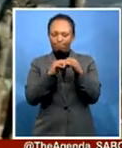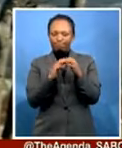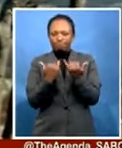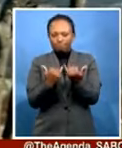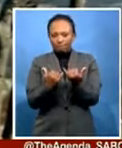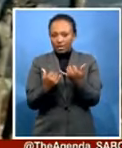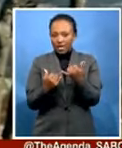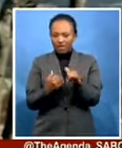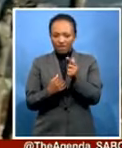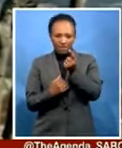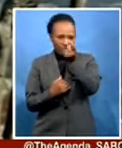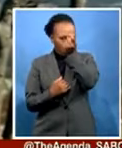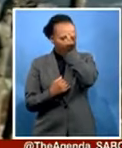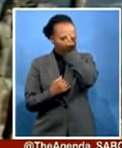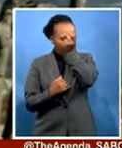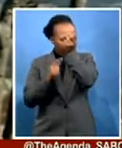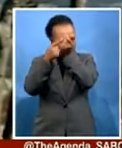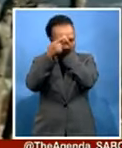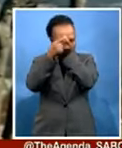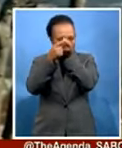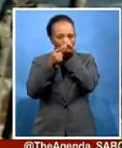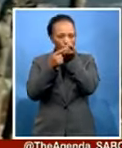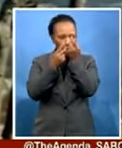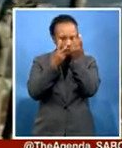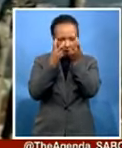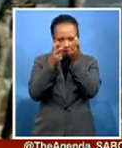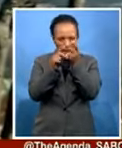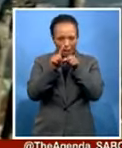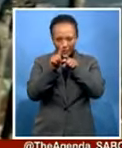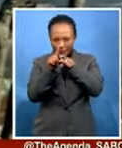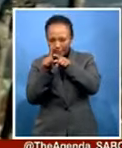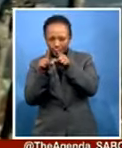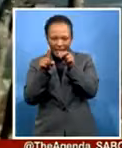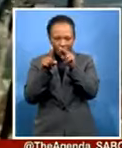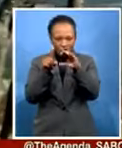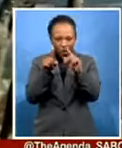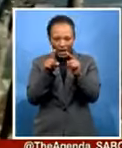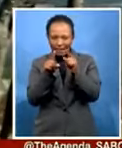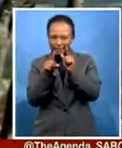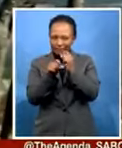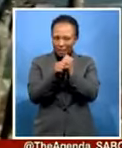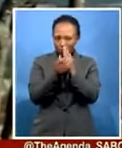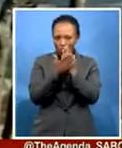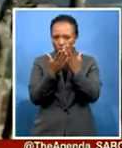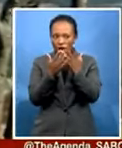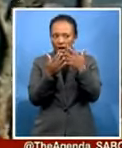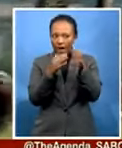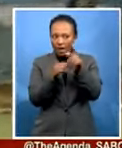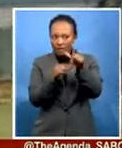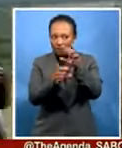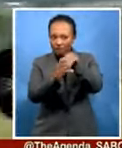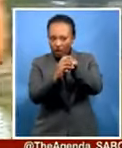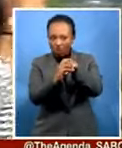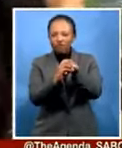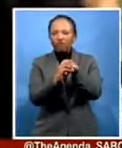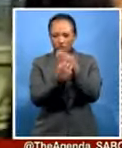it, and so we can intercept the horns and obviously prosecute those people who are, caught in possession of it. Professor Larkin, a